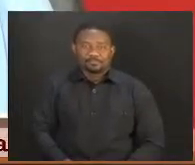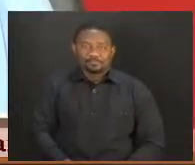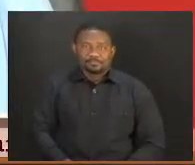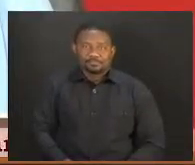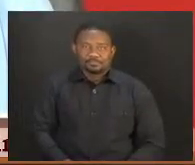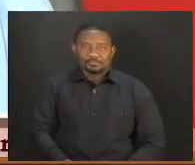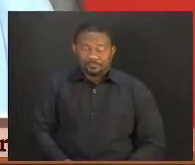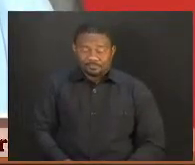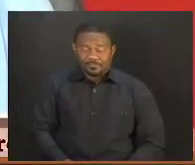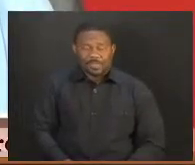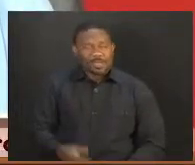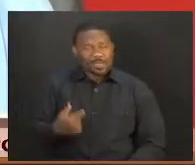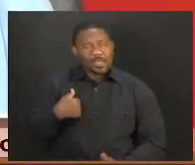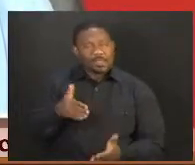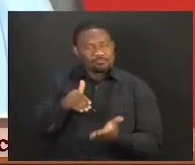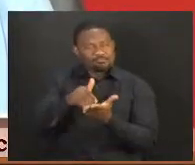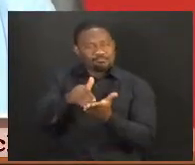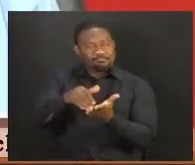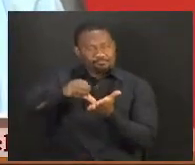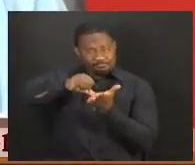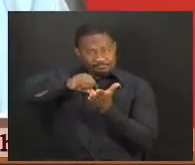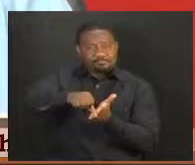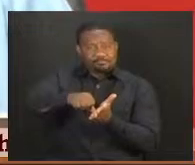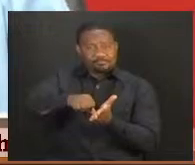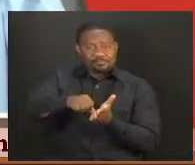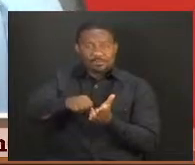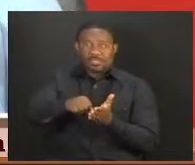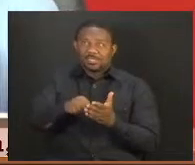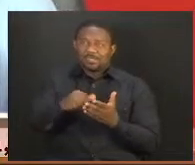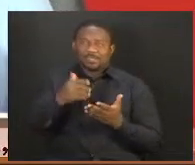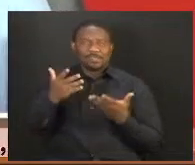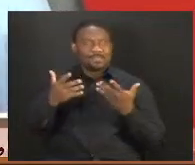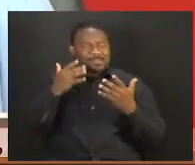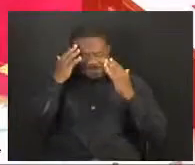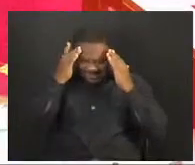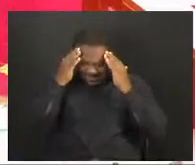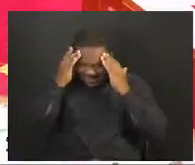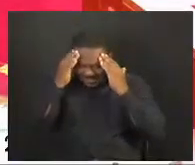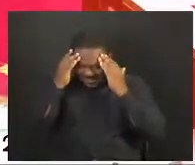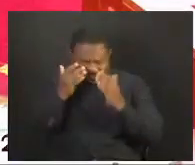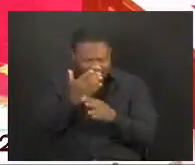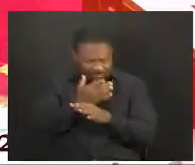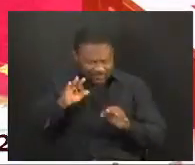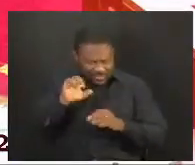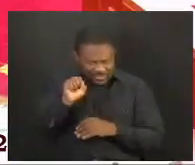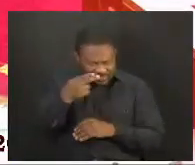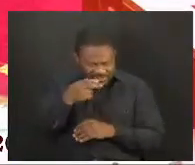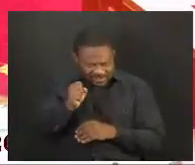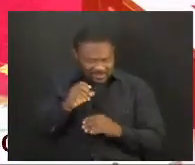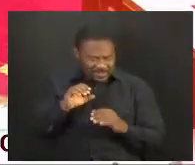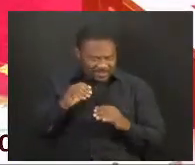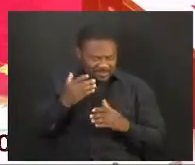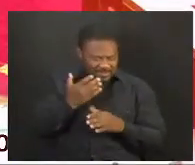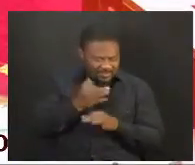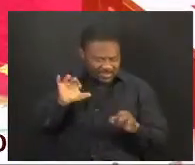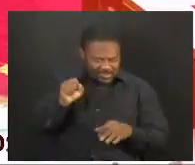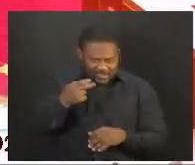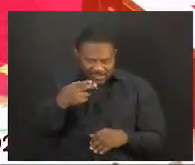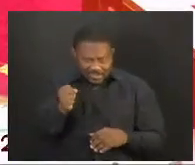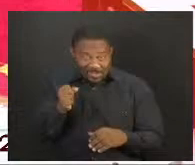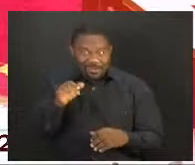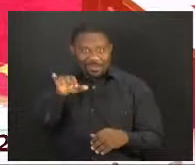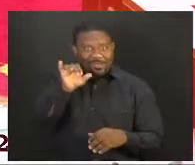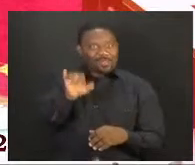me take this again. The overarching concern about free secondary education has been